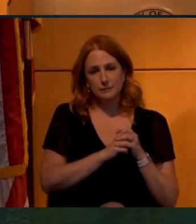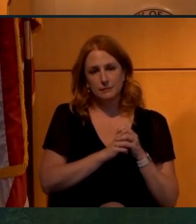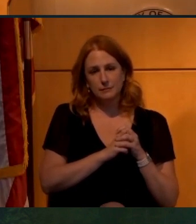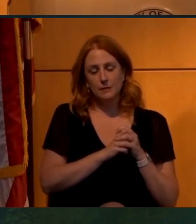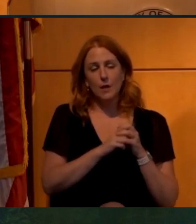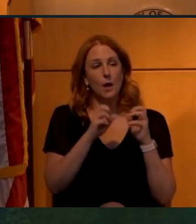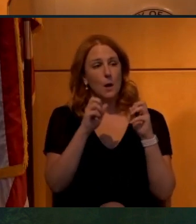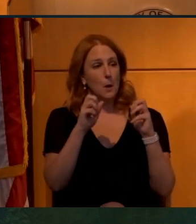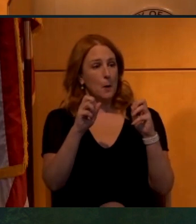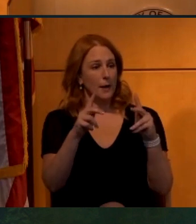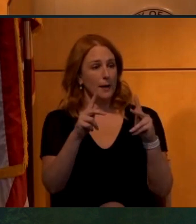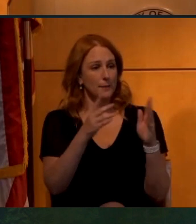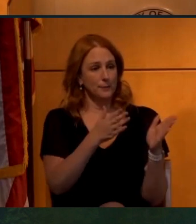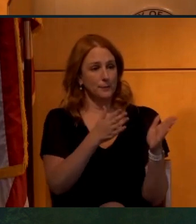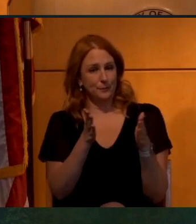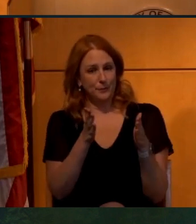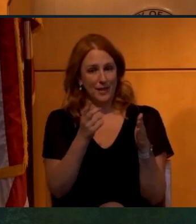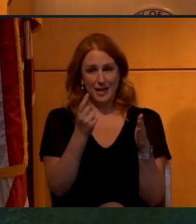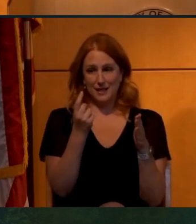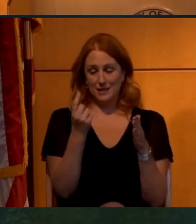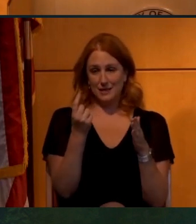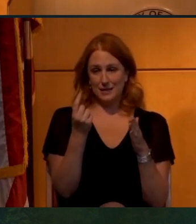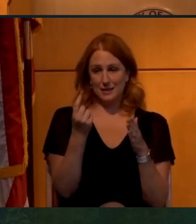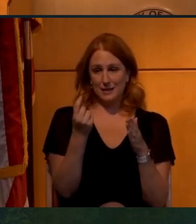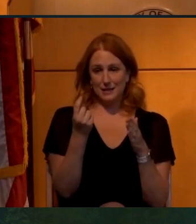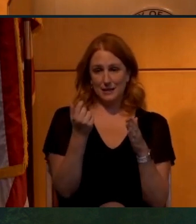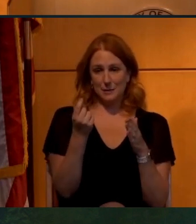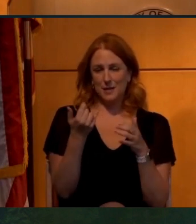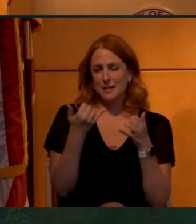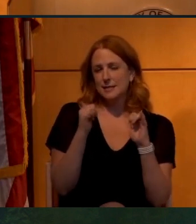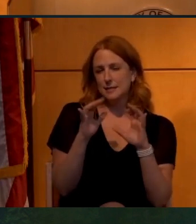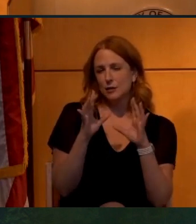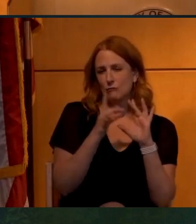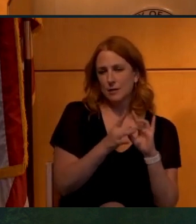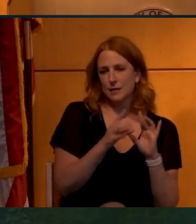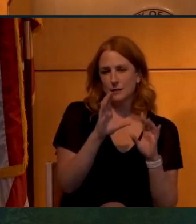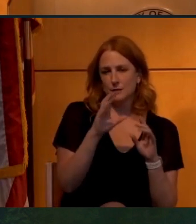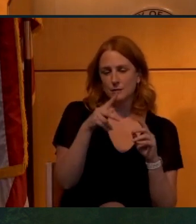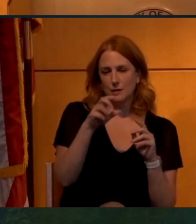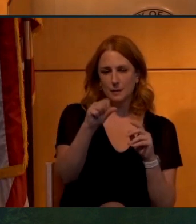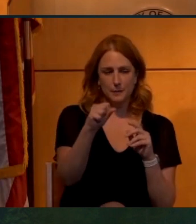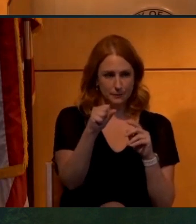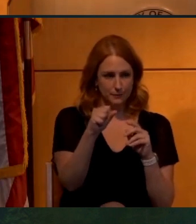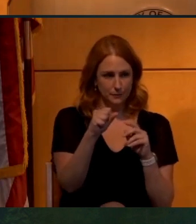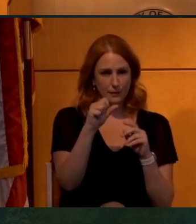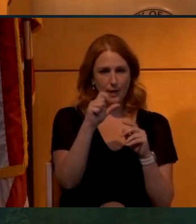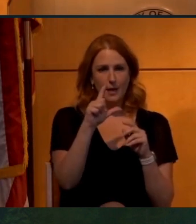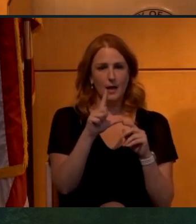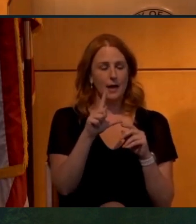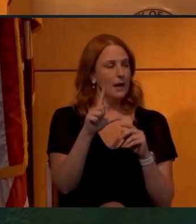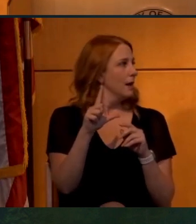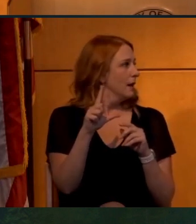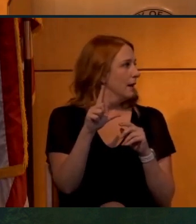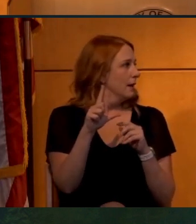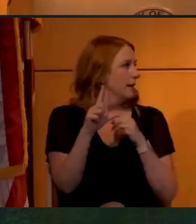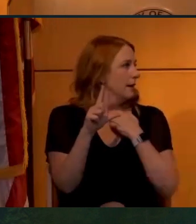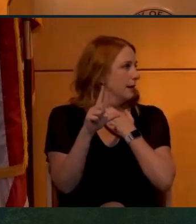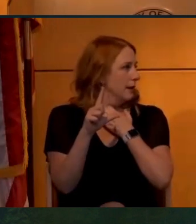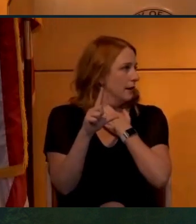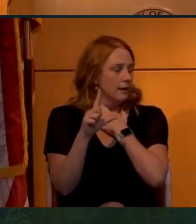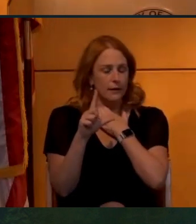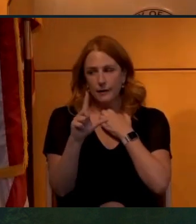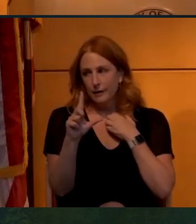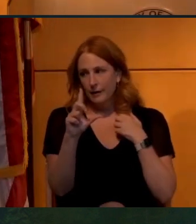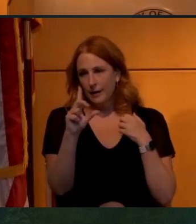All right, so shifting a little tiny bit, this is still related to CLIPS, but LDEP has our kind of first directed mission from